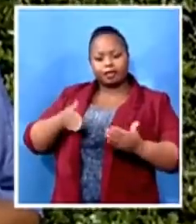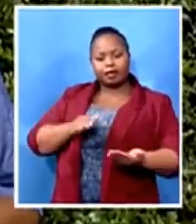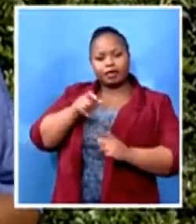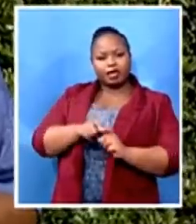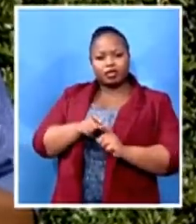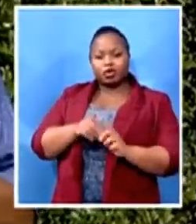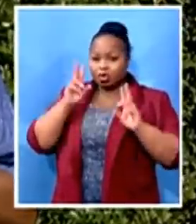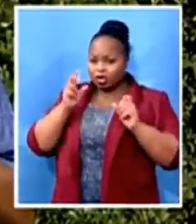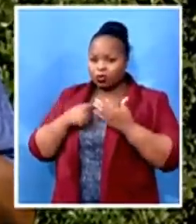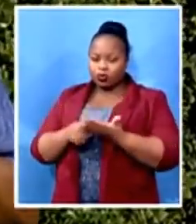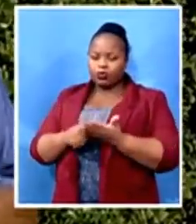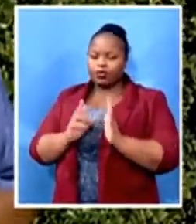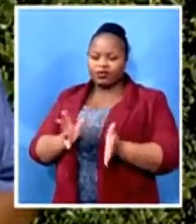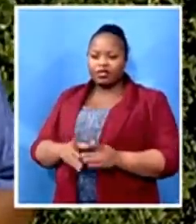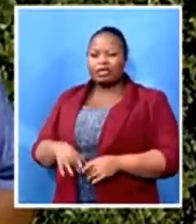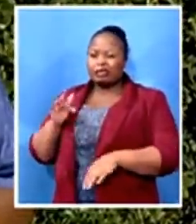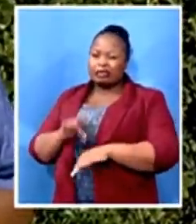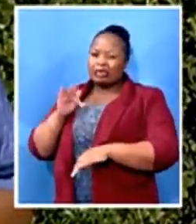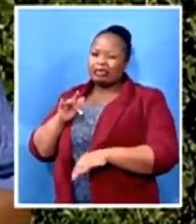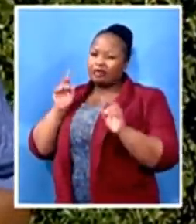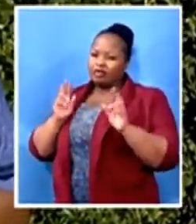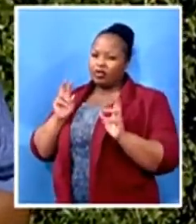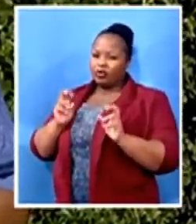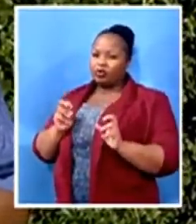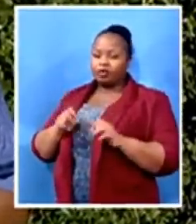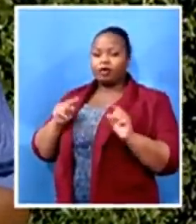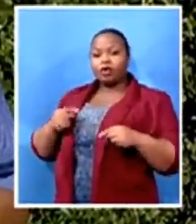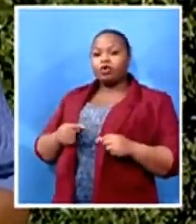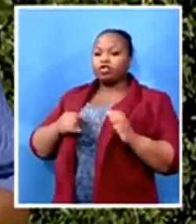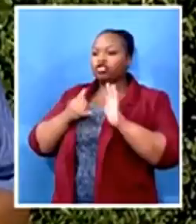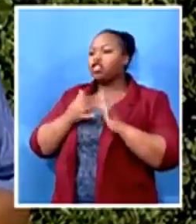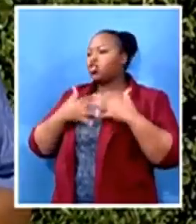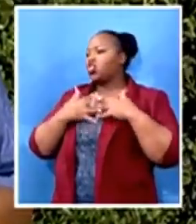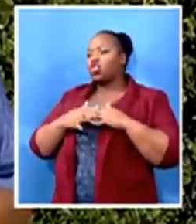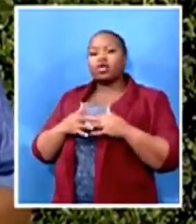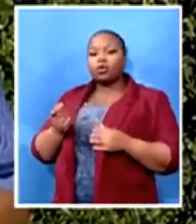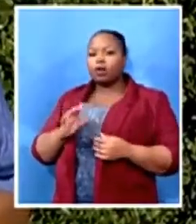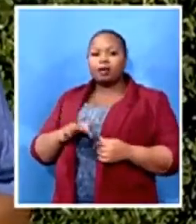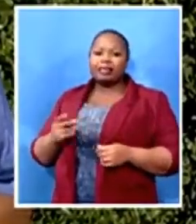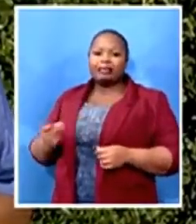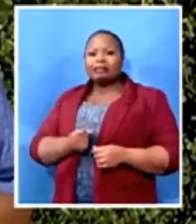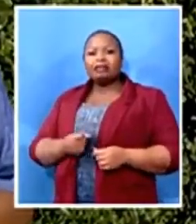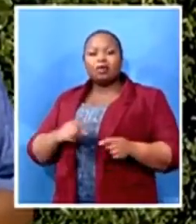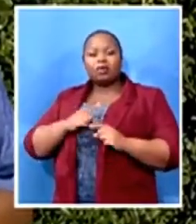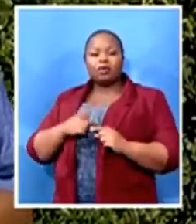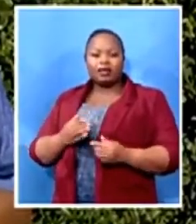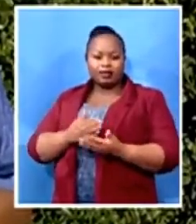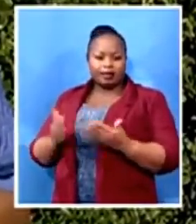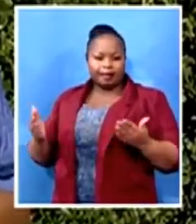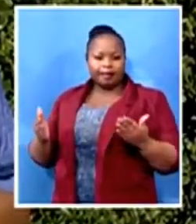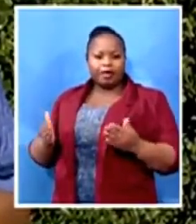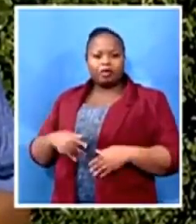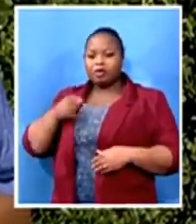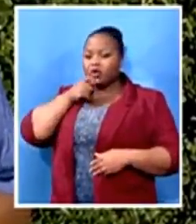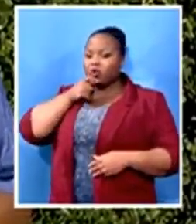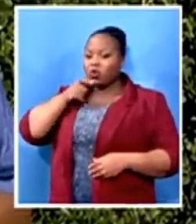sensitive matter that cannot be just recklessly handled. It was unfortunate that there would have been some very loose comments around that which were